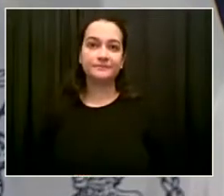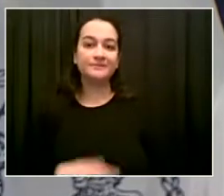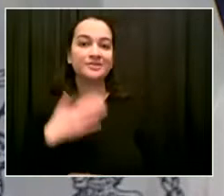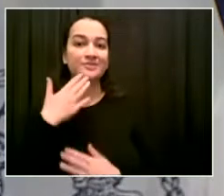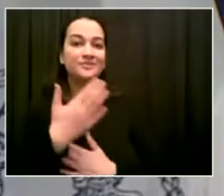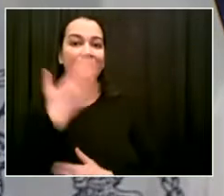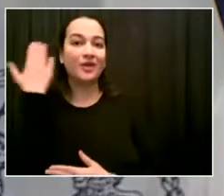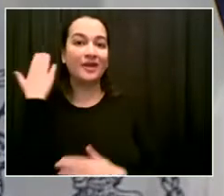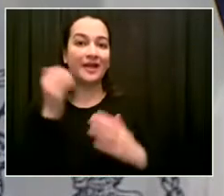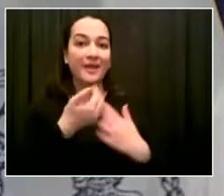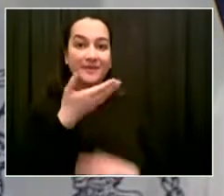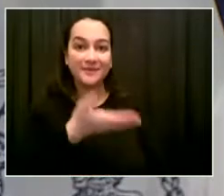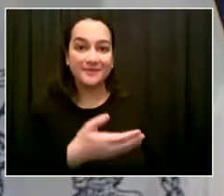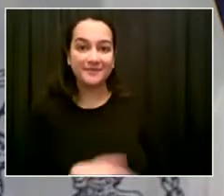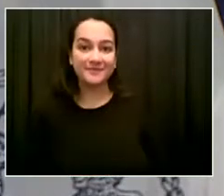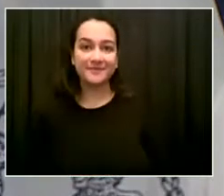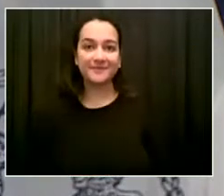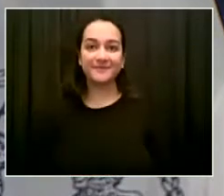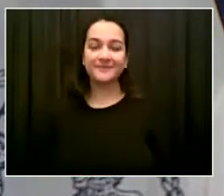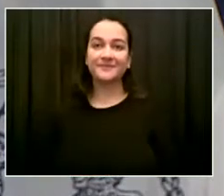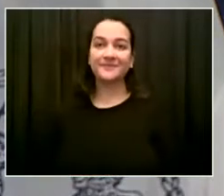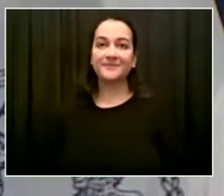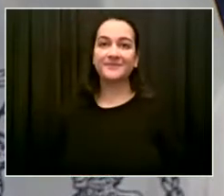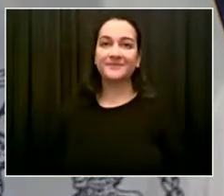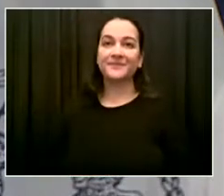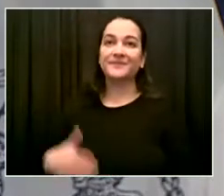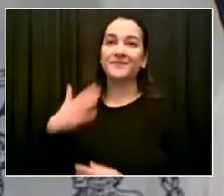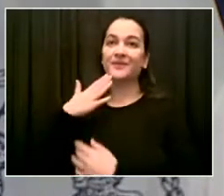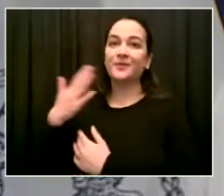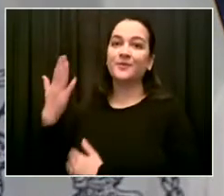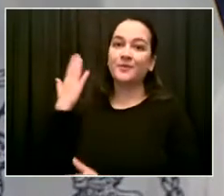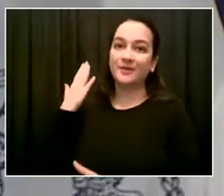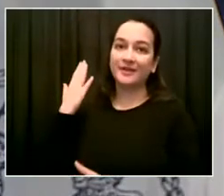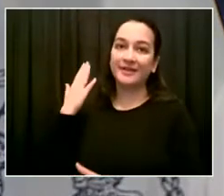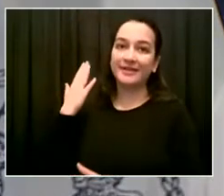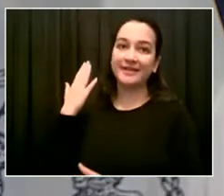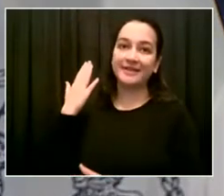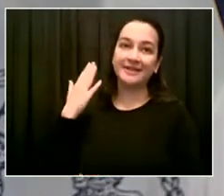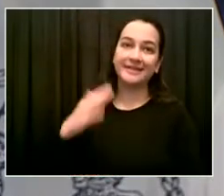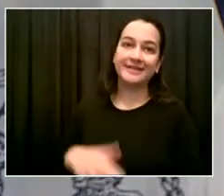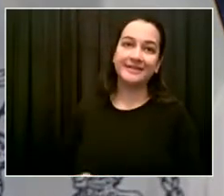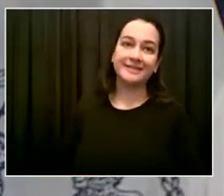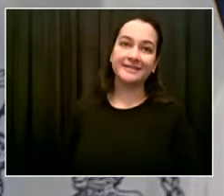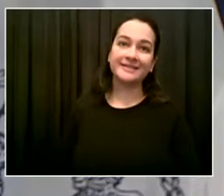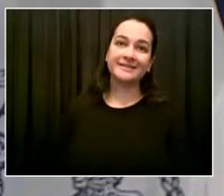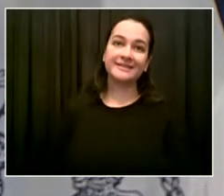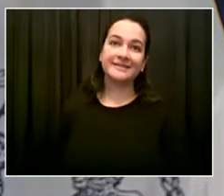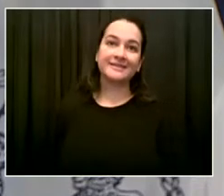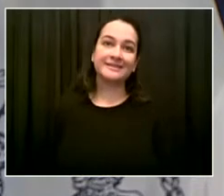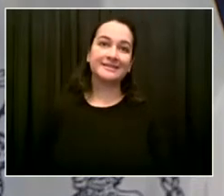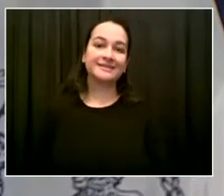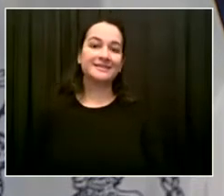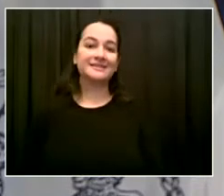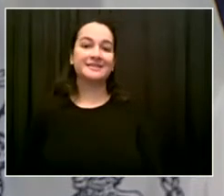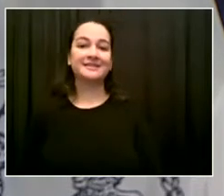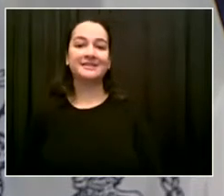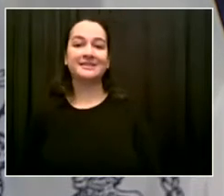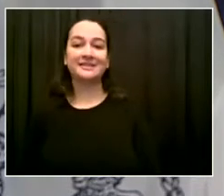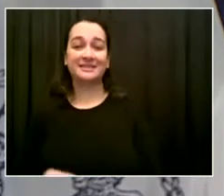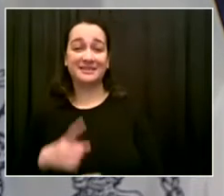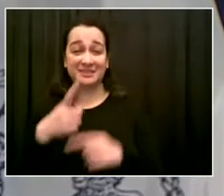increasingly with you. I didn't used to be, Steve, but now I am. I know. I think it's an evolution, and Nolan will get there someday.